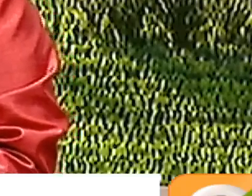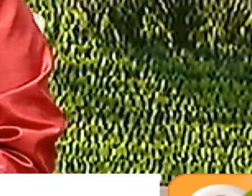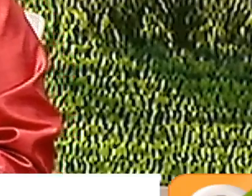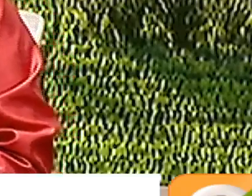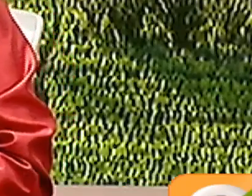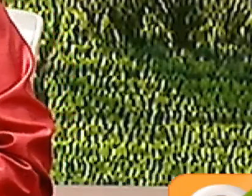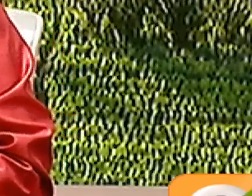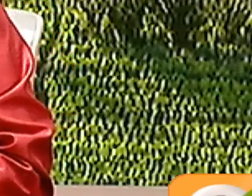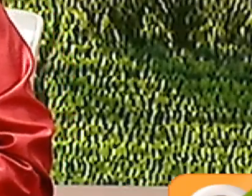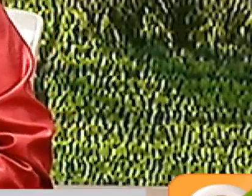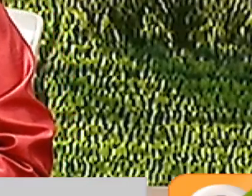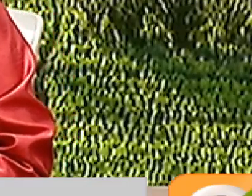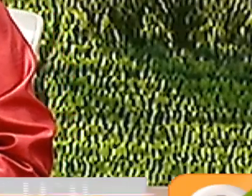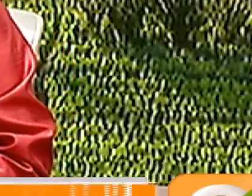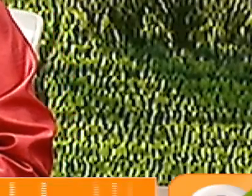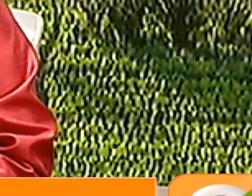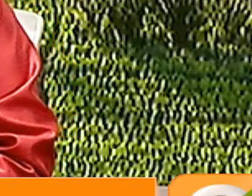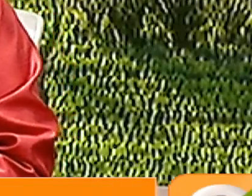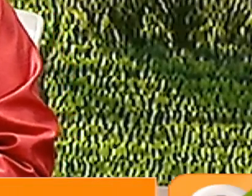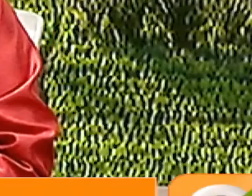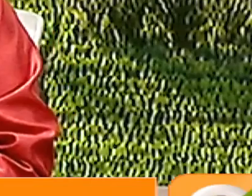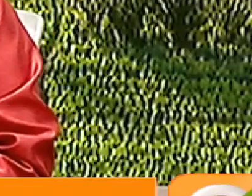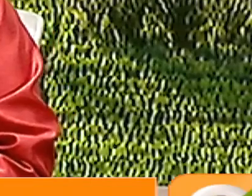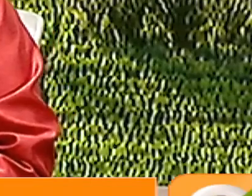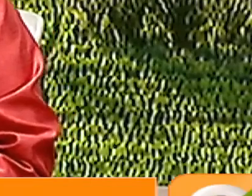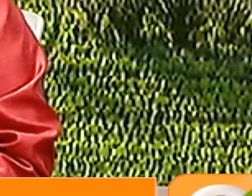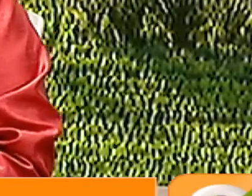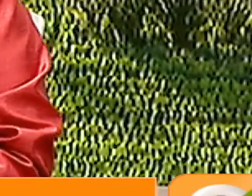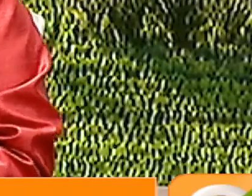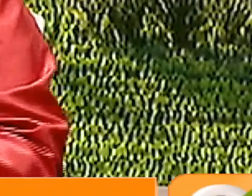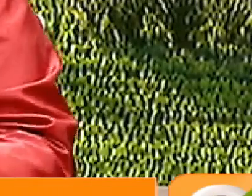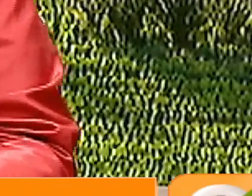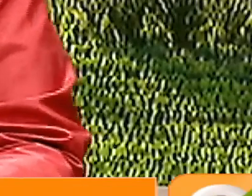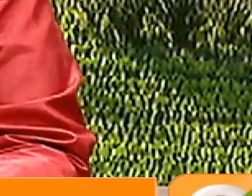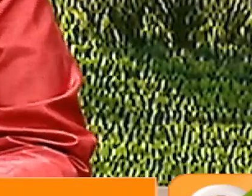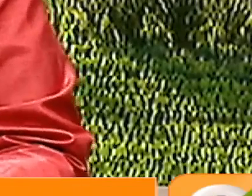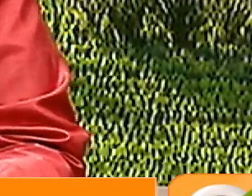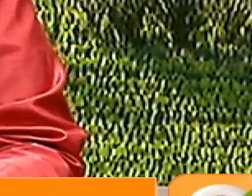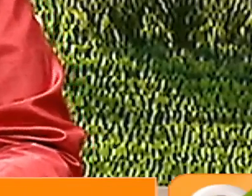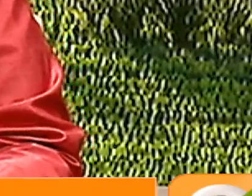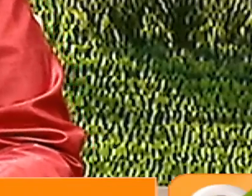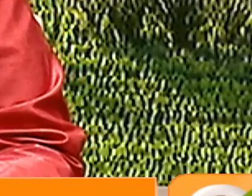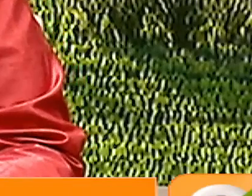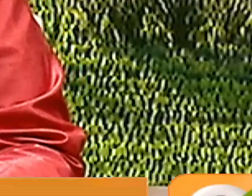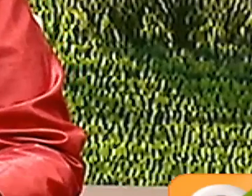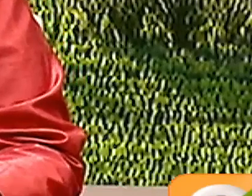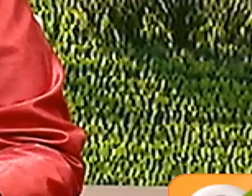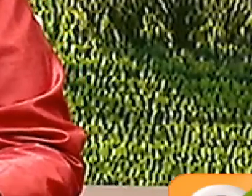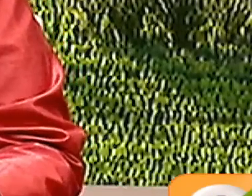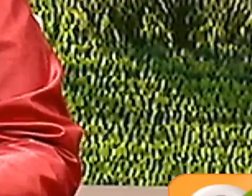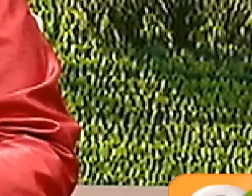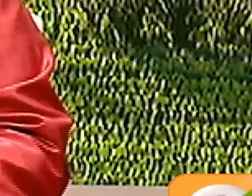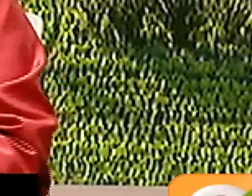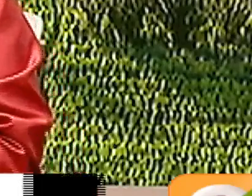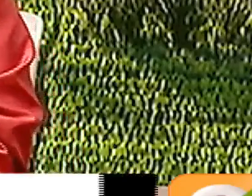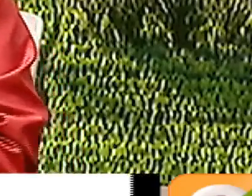one registry is 100% manual. We are still manual in the central registry. That's correct. We are fully digital in the Nairobi registry.